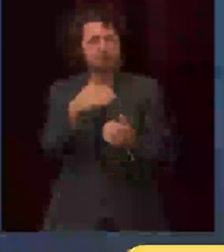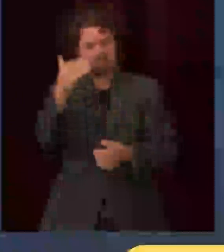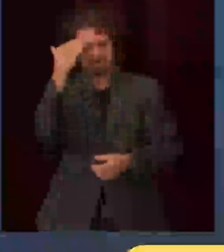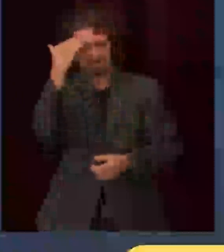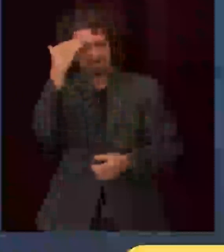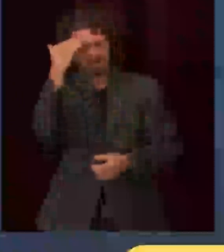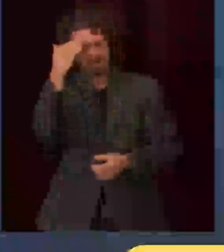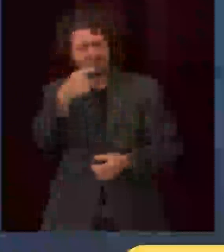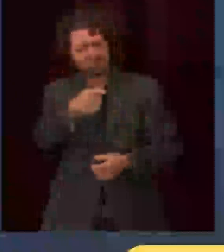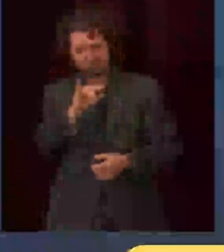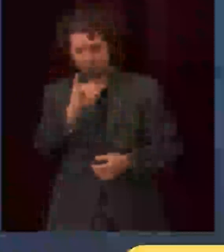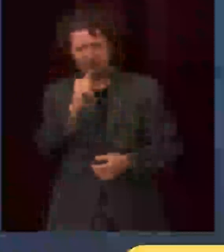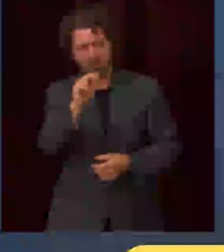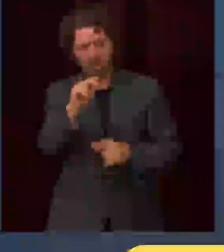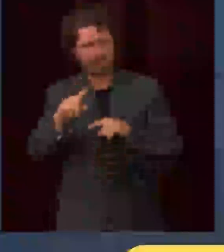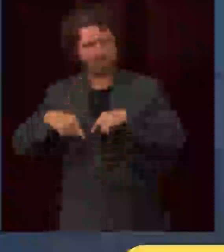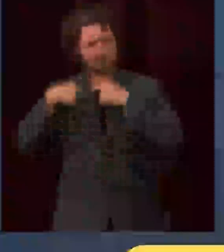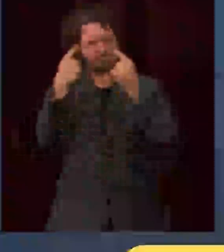too soon?